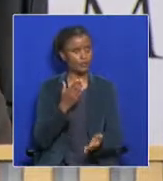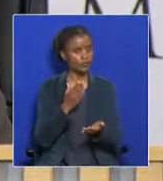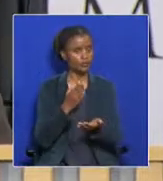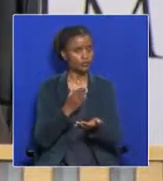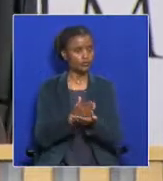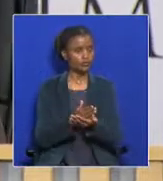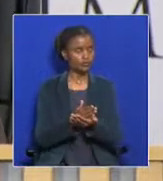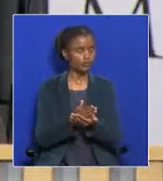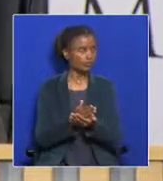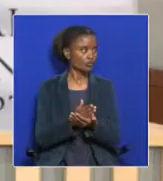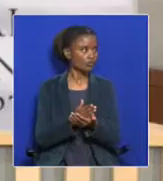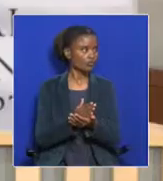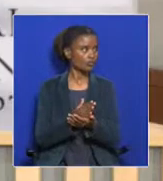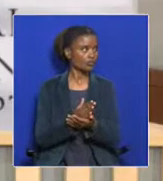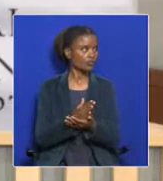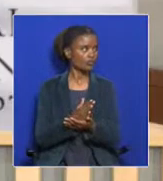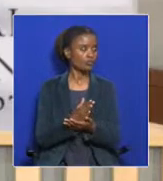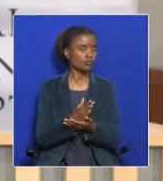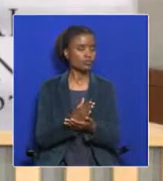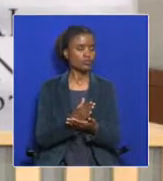there.